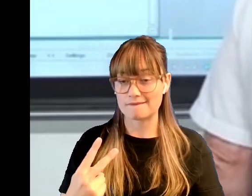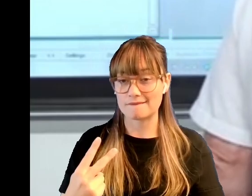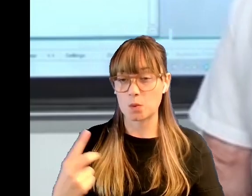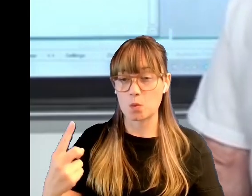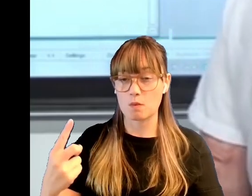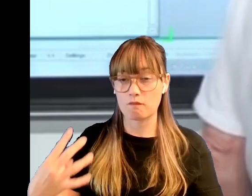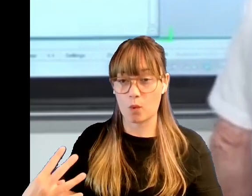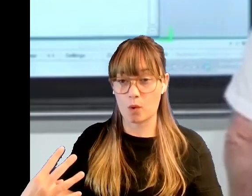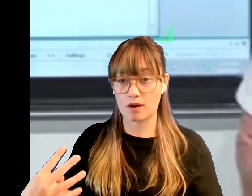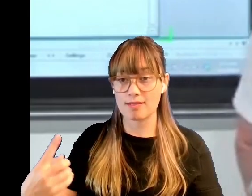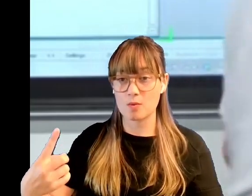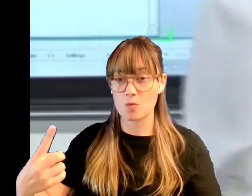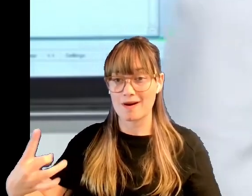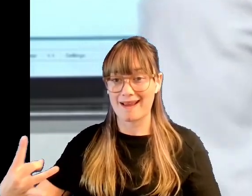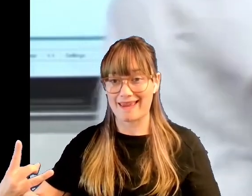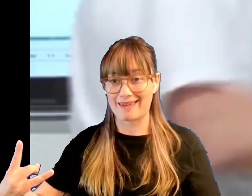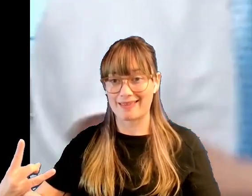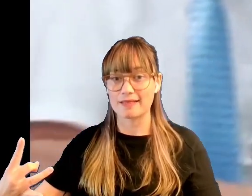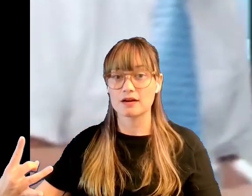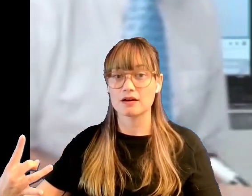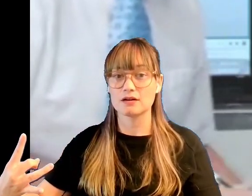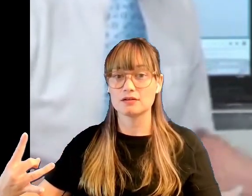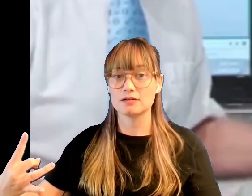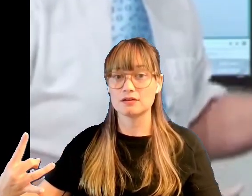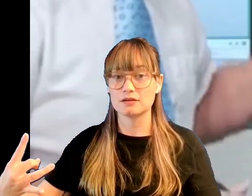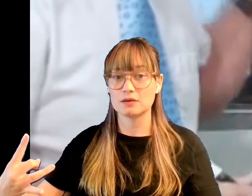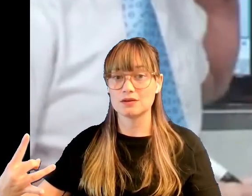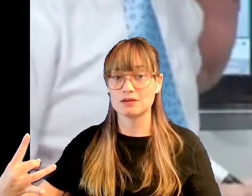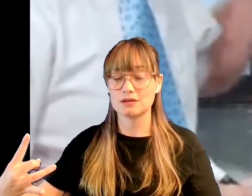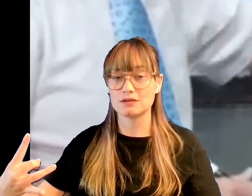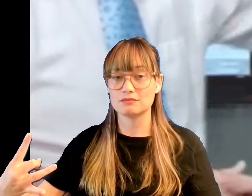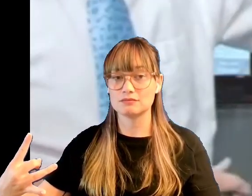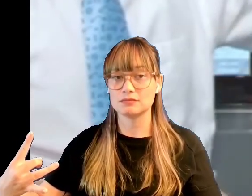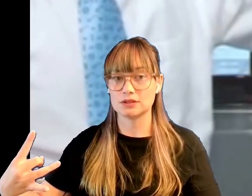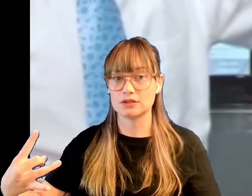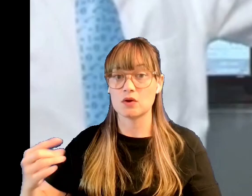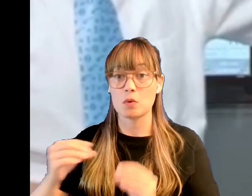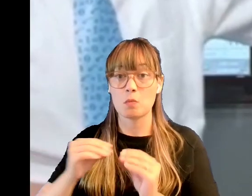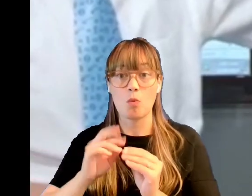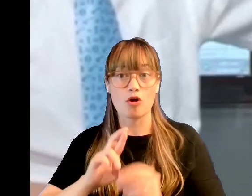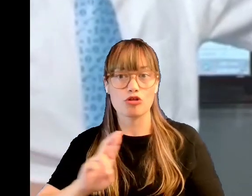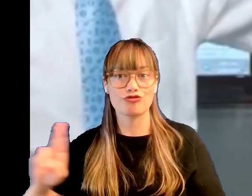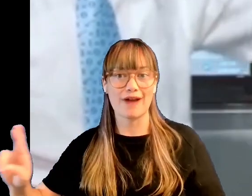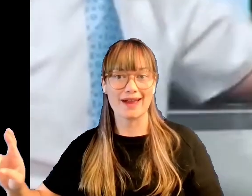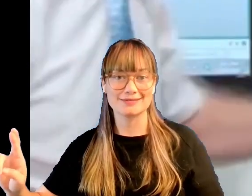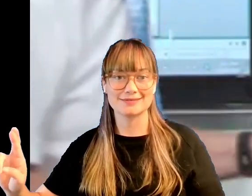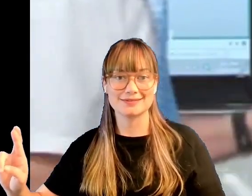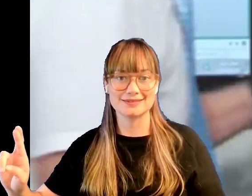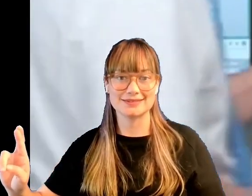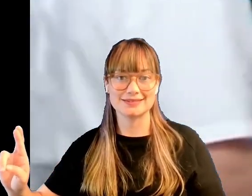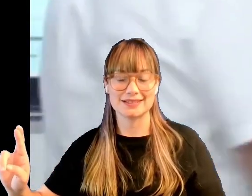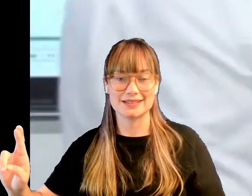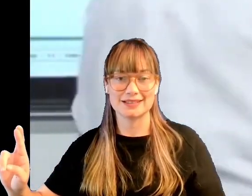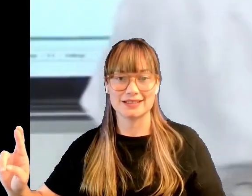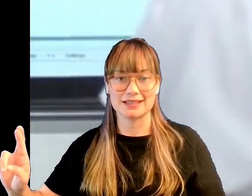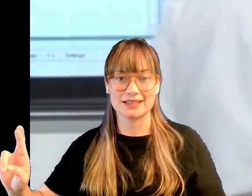3 1/8. This horizontal asymptote that I mentioned before is out here to the right this time.